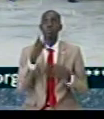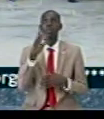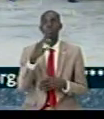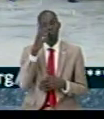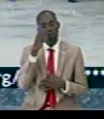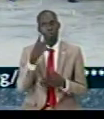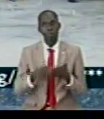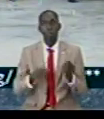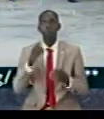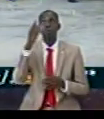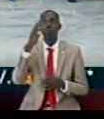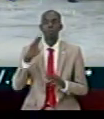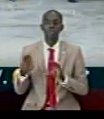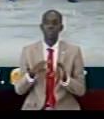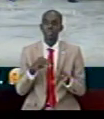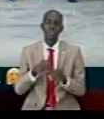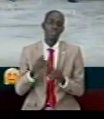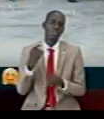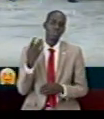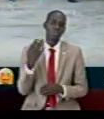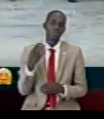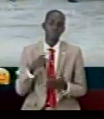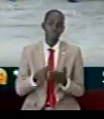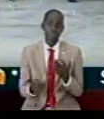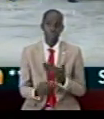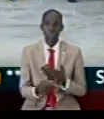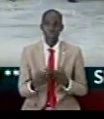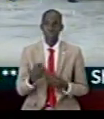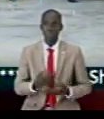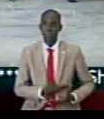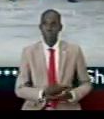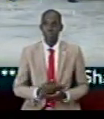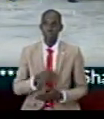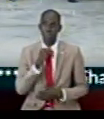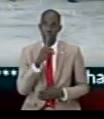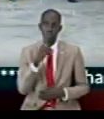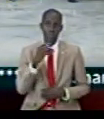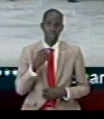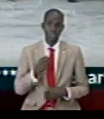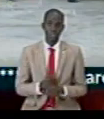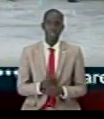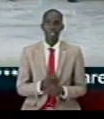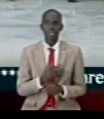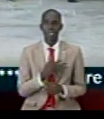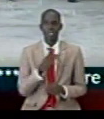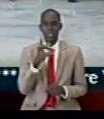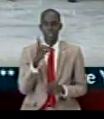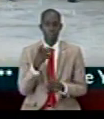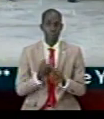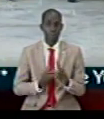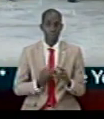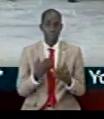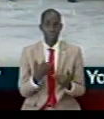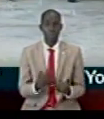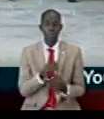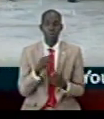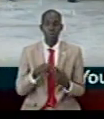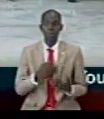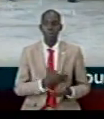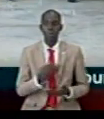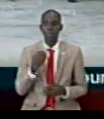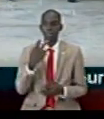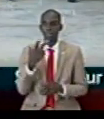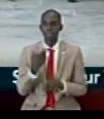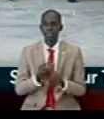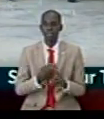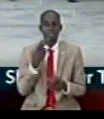the Global Crusade. My baby is 1 year, 8 months now, but when he was just 3 months old, we discovered he couldn't